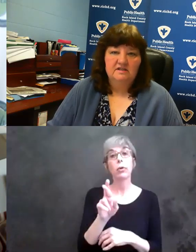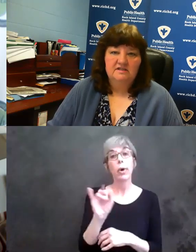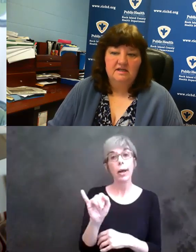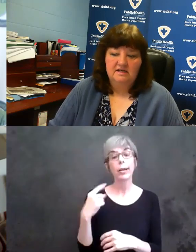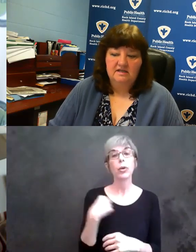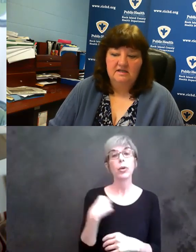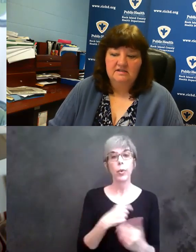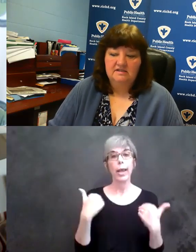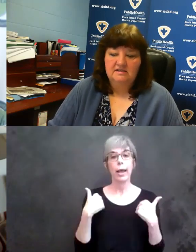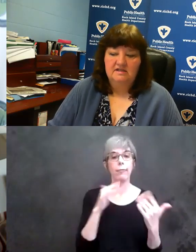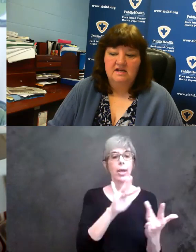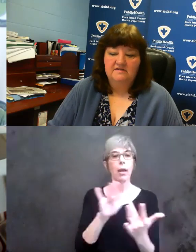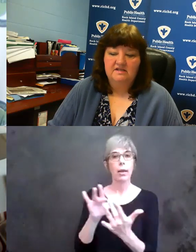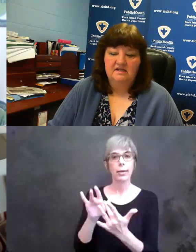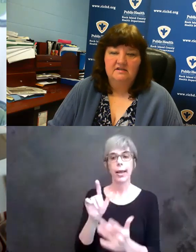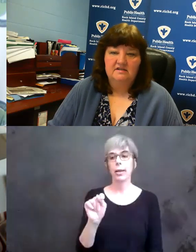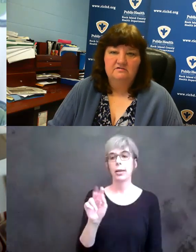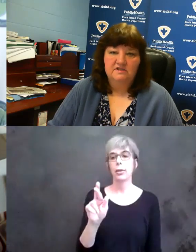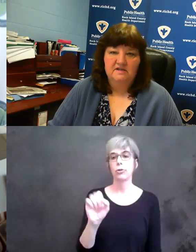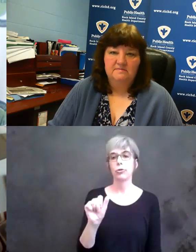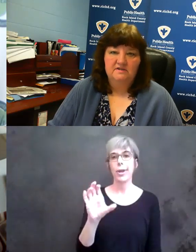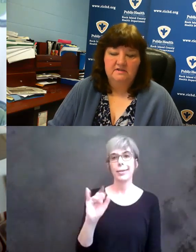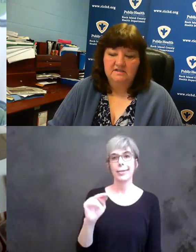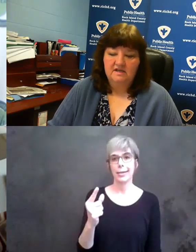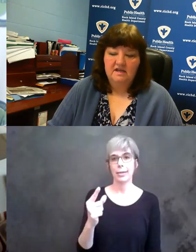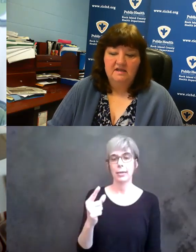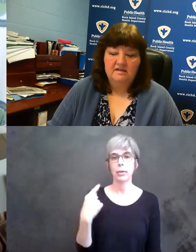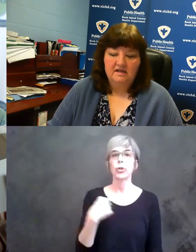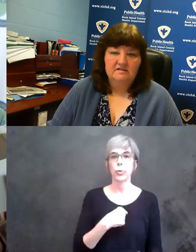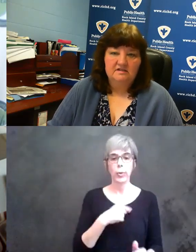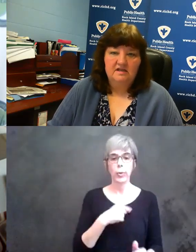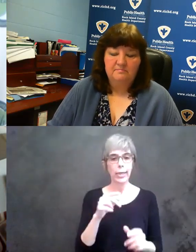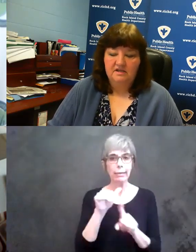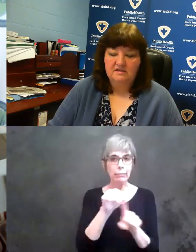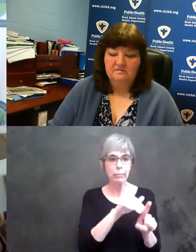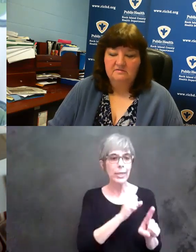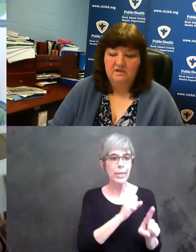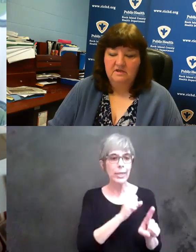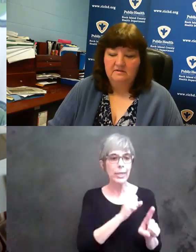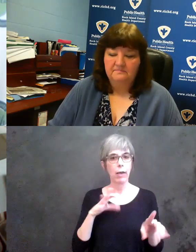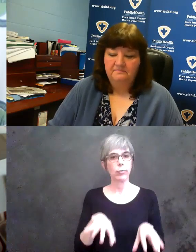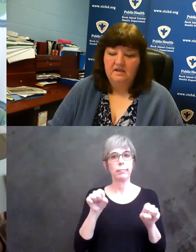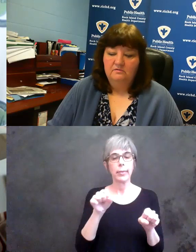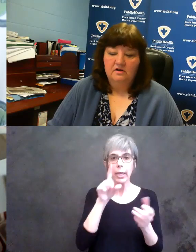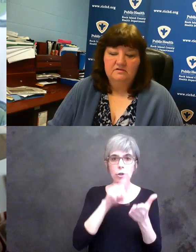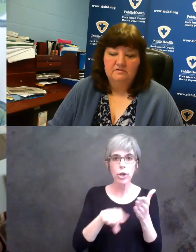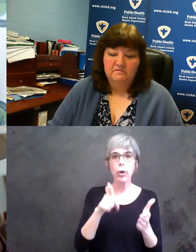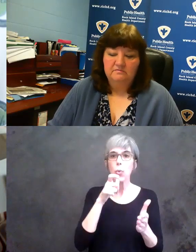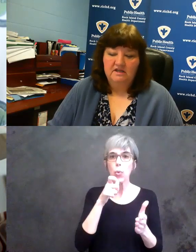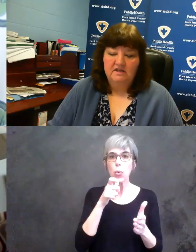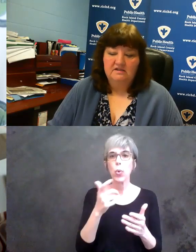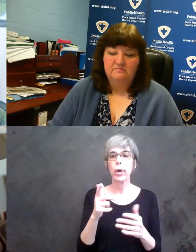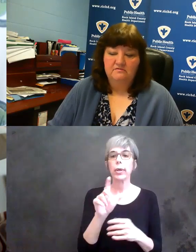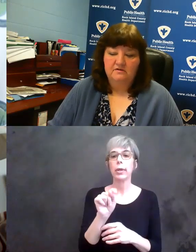tracing and is reassigning existing staff to take on these new responsibilities. and that is just happening this week. We're